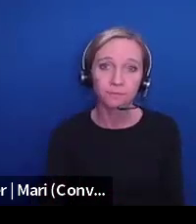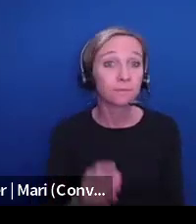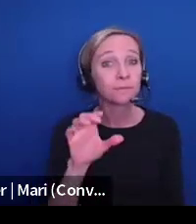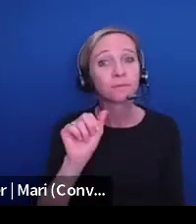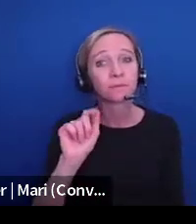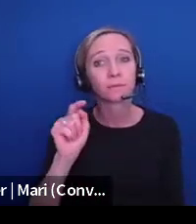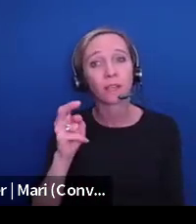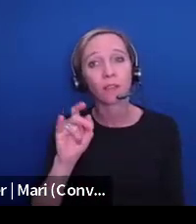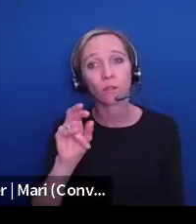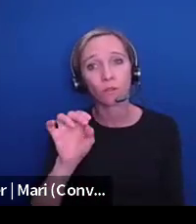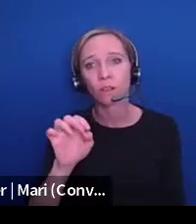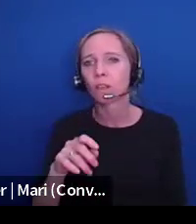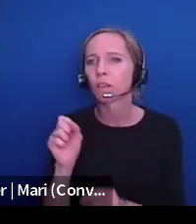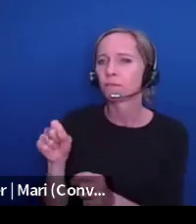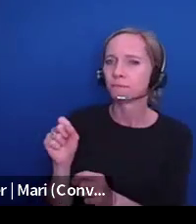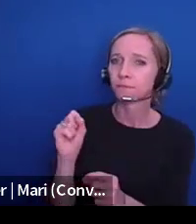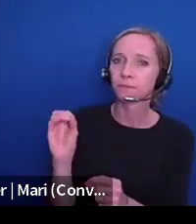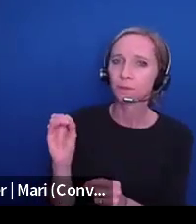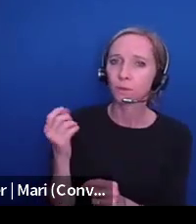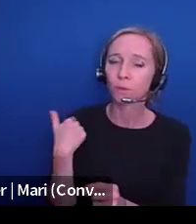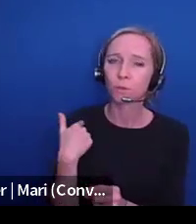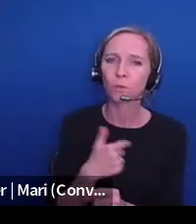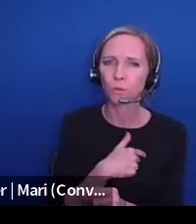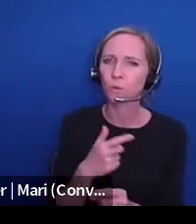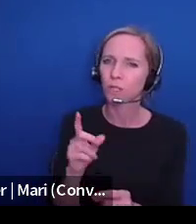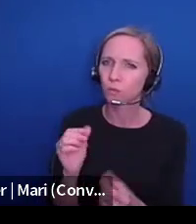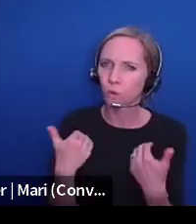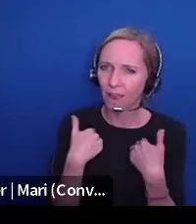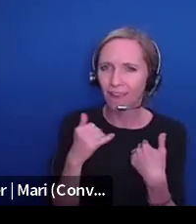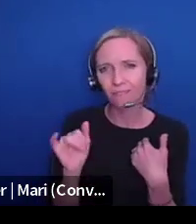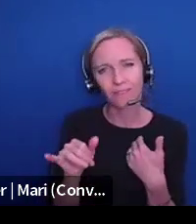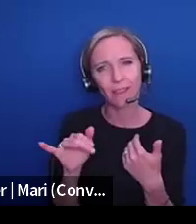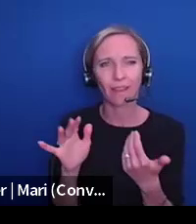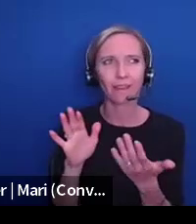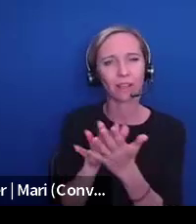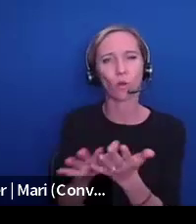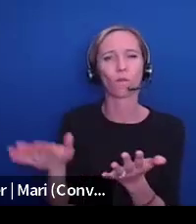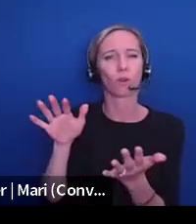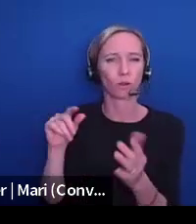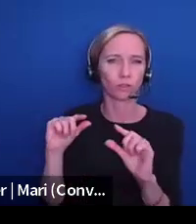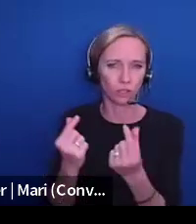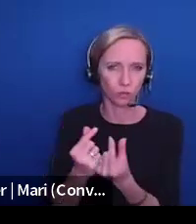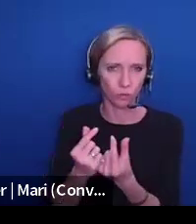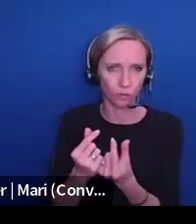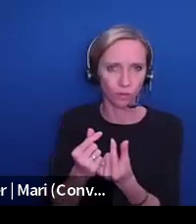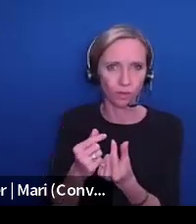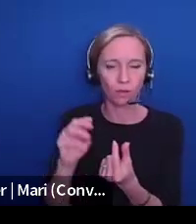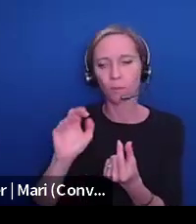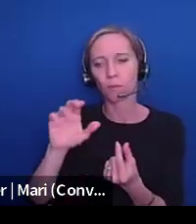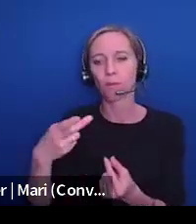Catherine? Yeah, so we do have that overarching group. We're working on that, which is Merge